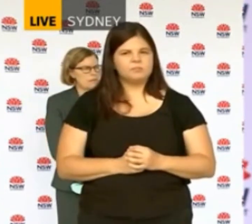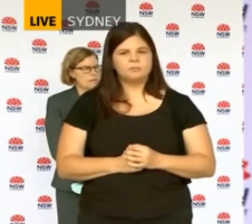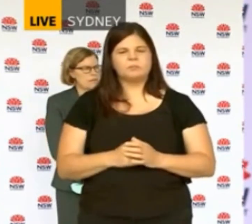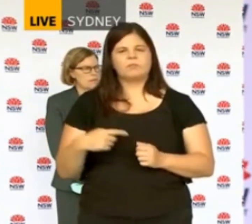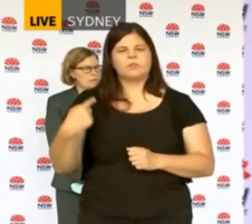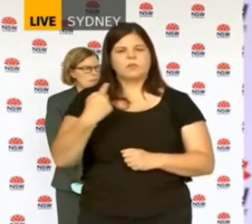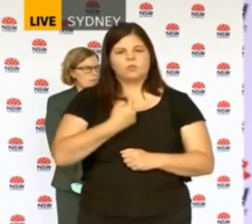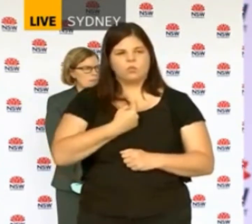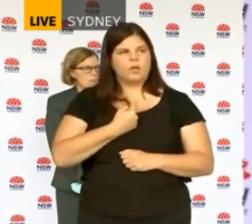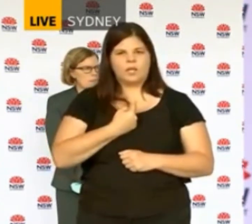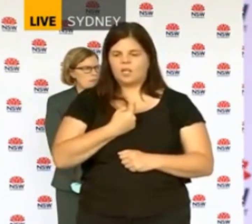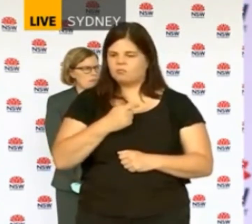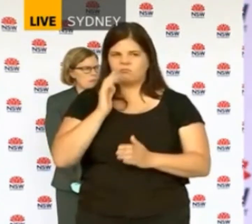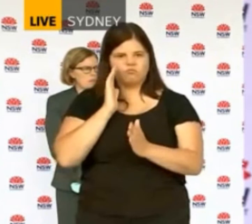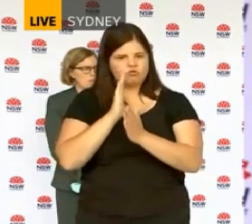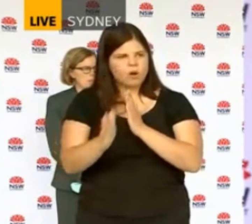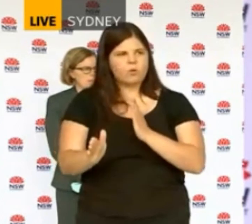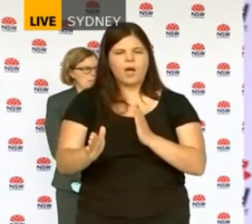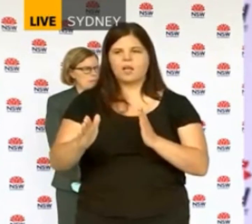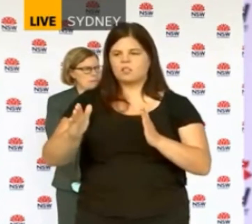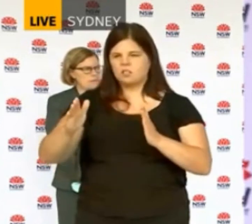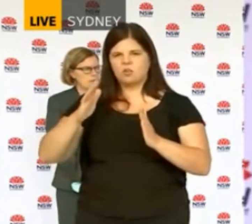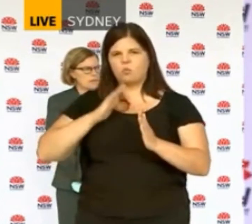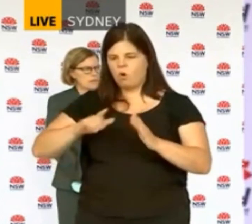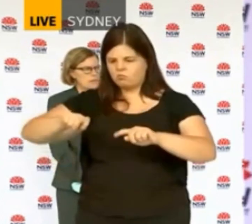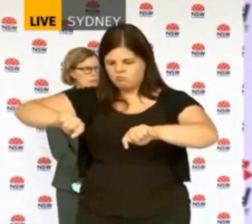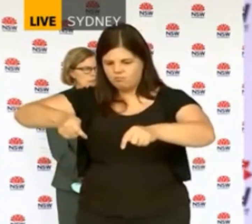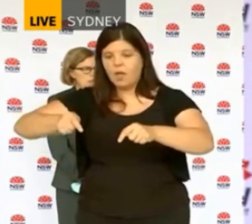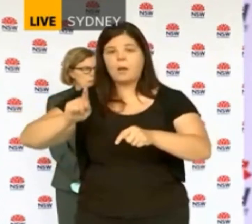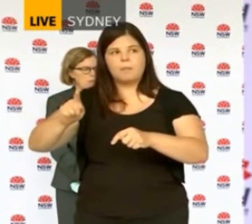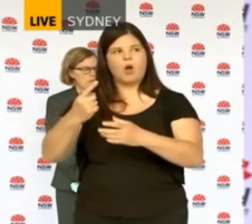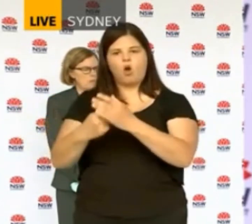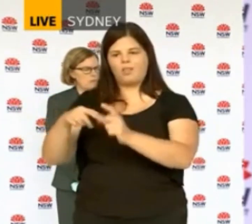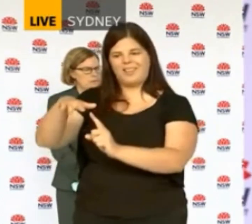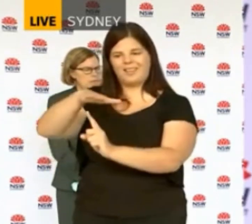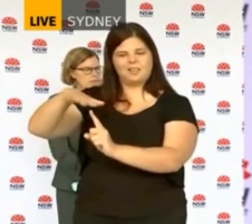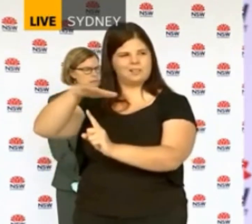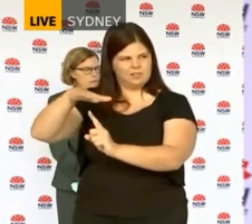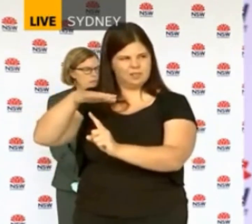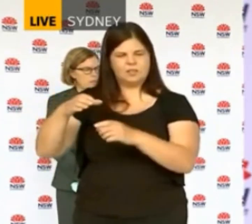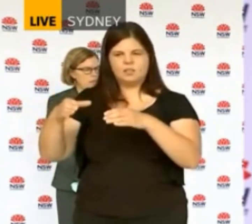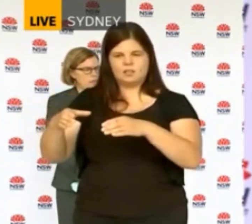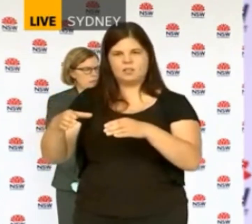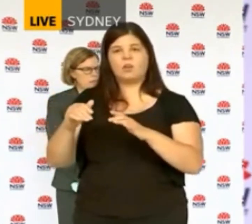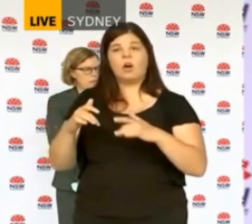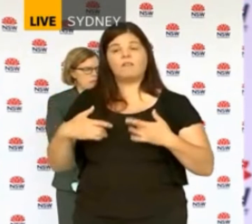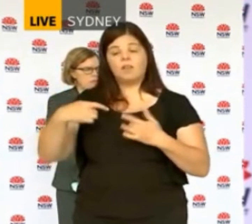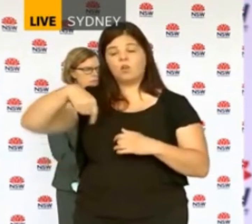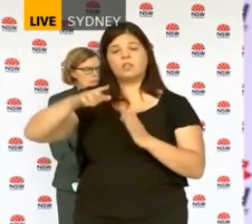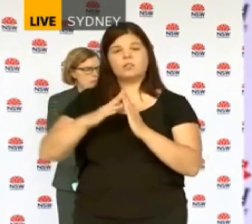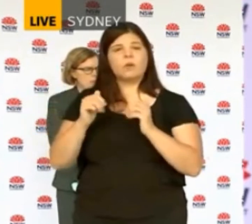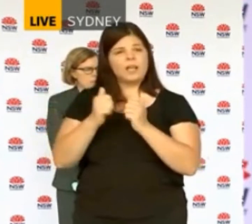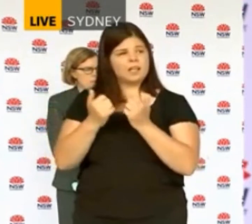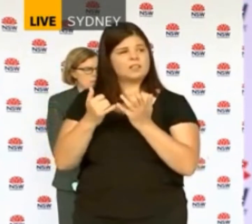we would respond fast, hard and local. And that's what we did on the beaches. So am I confident that we can open up the beaches this weekend